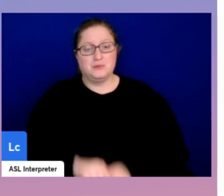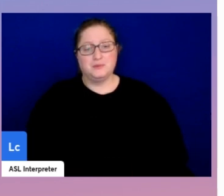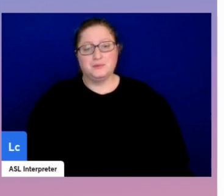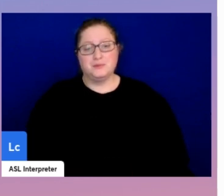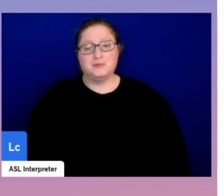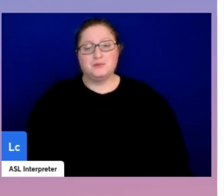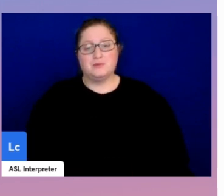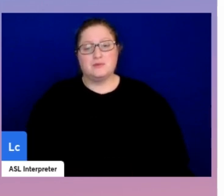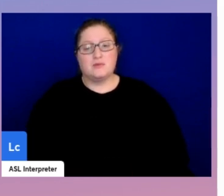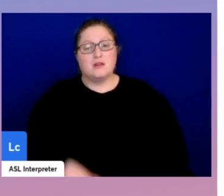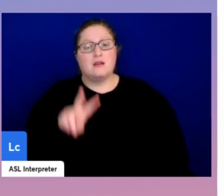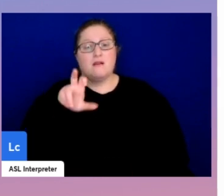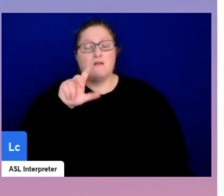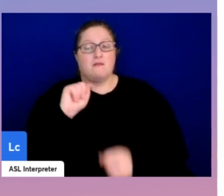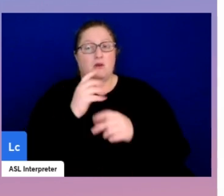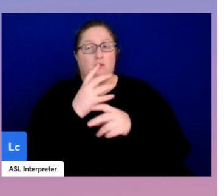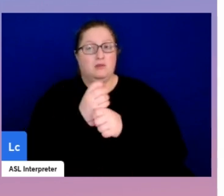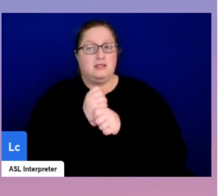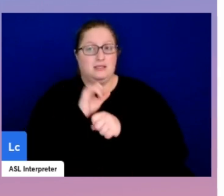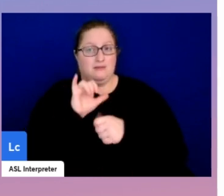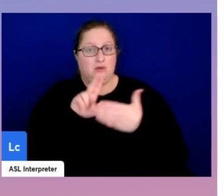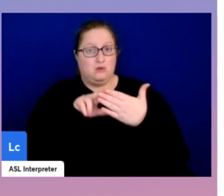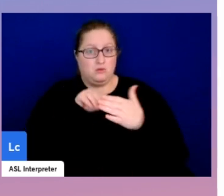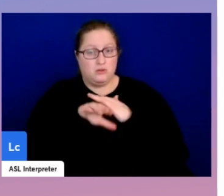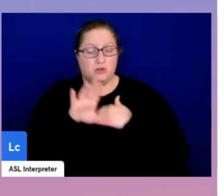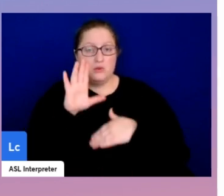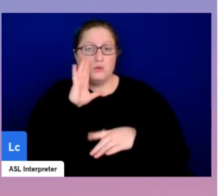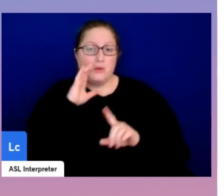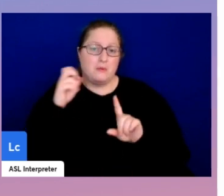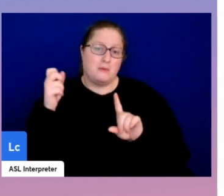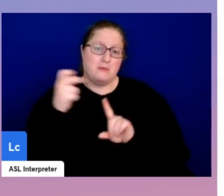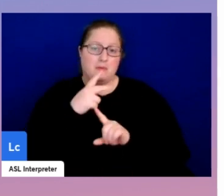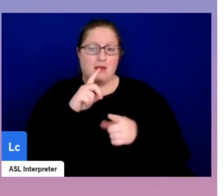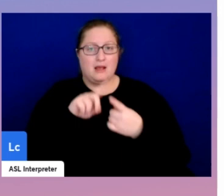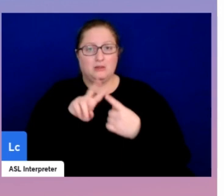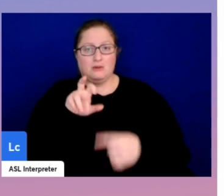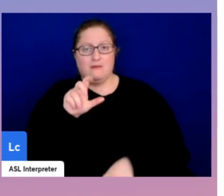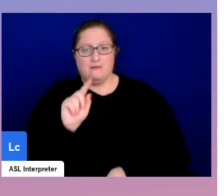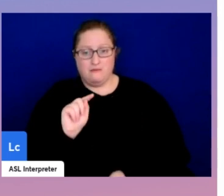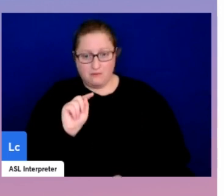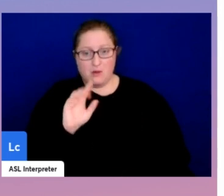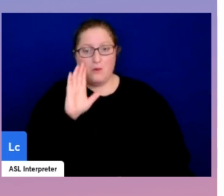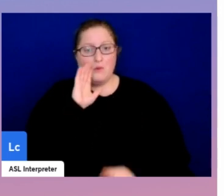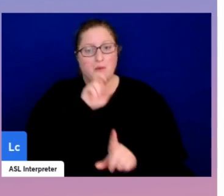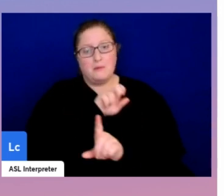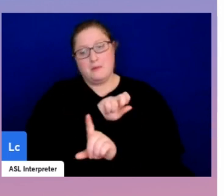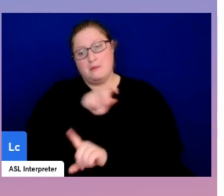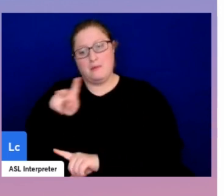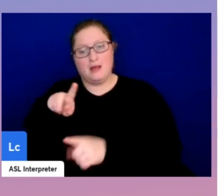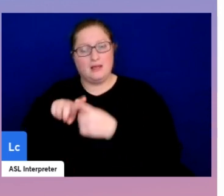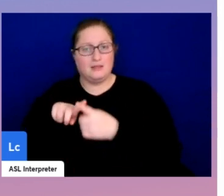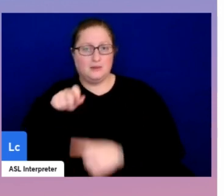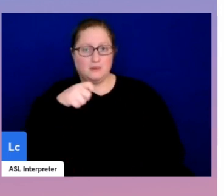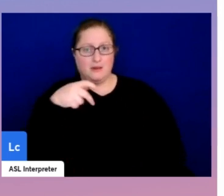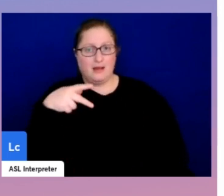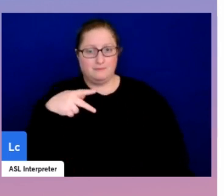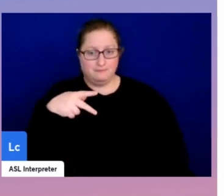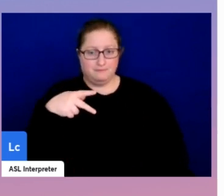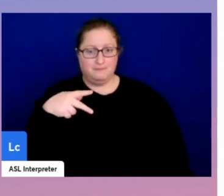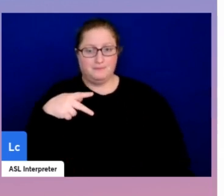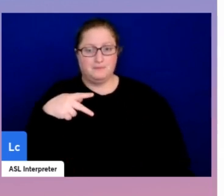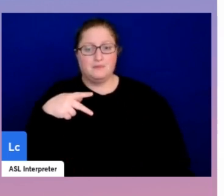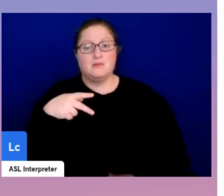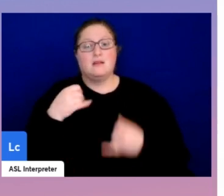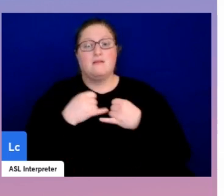once Vault receives those credentials, it will then return them back to Vault, which will then eventually be returned back to the application. Finally,